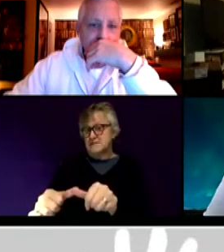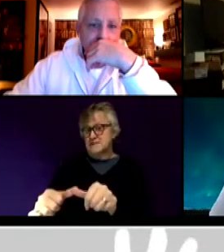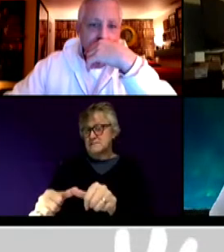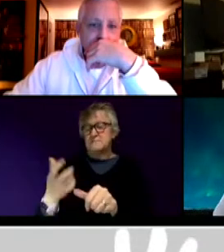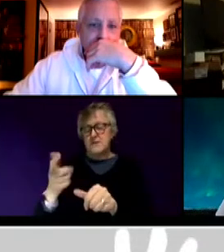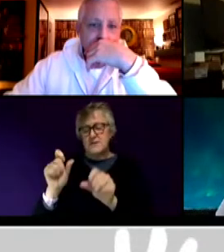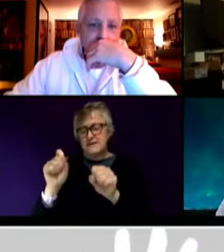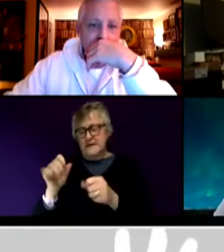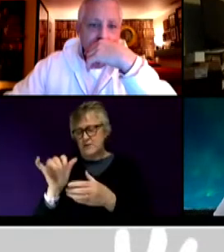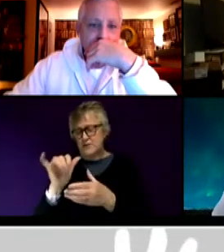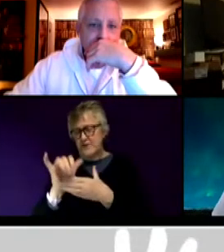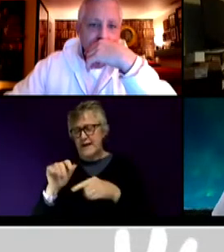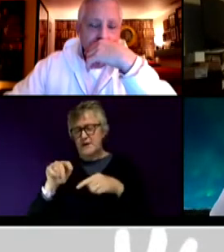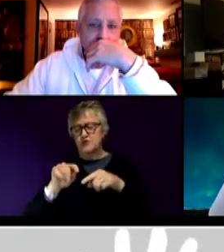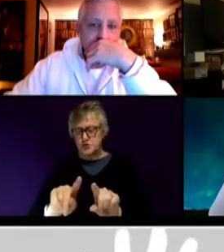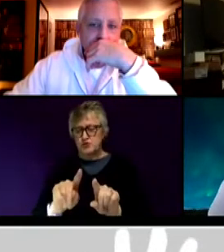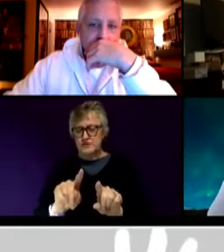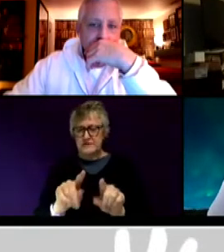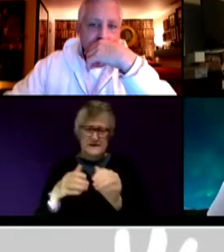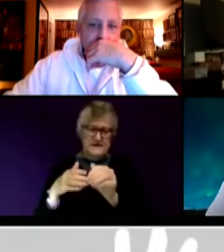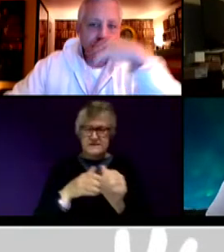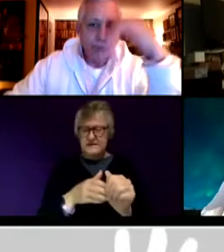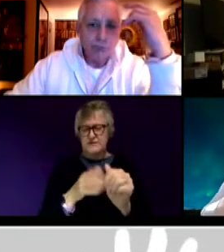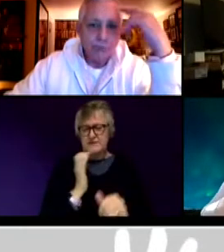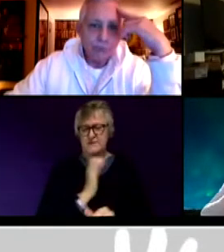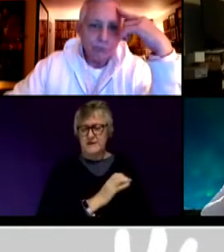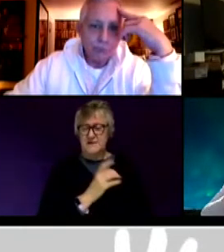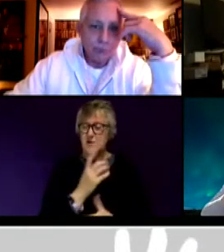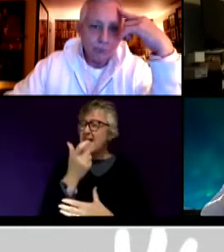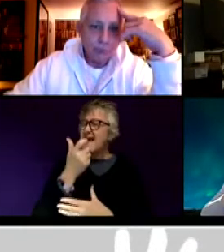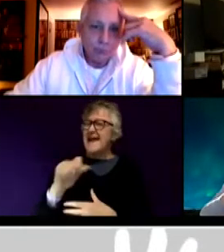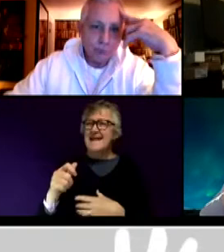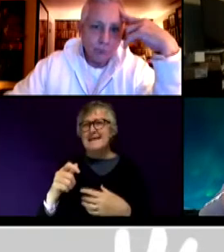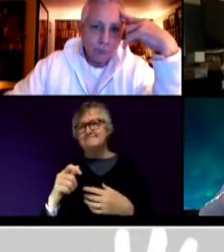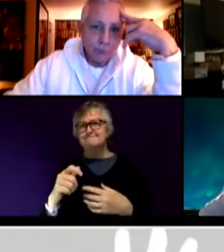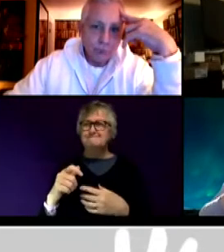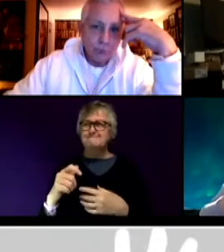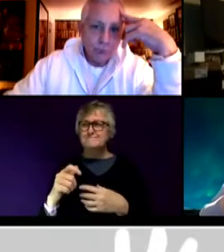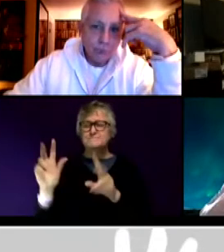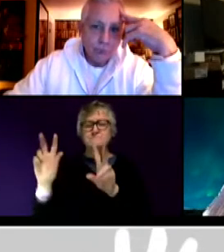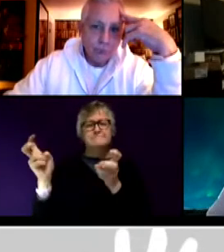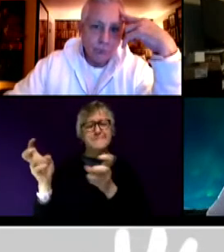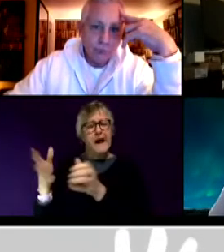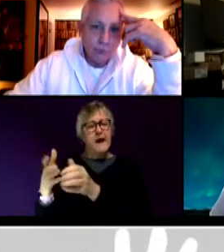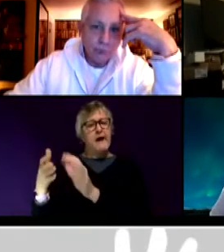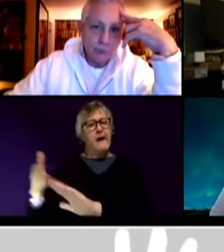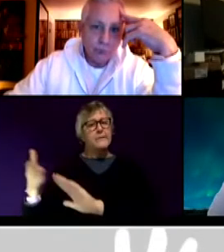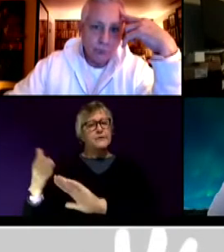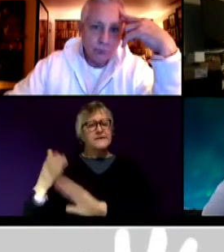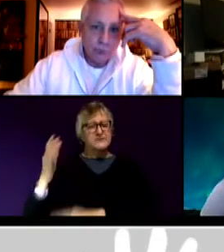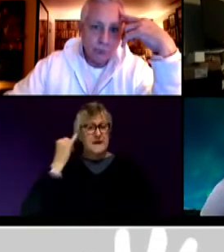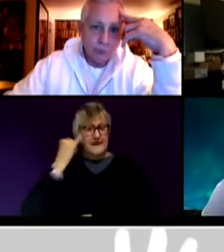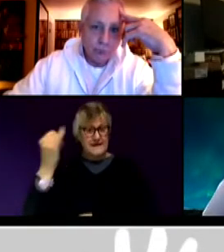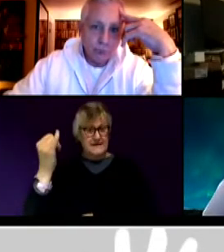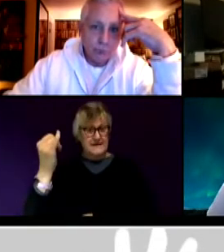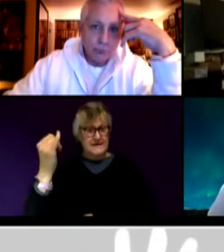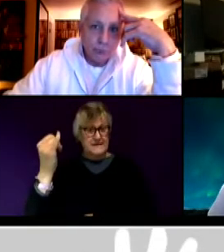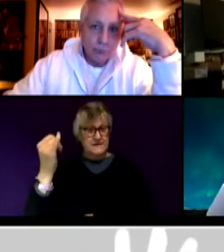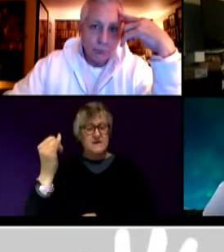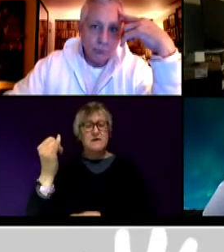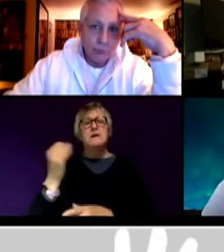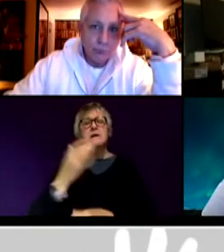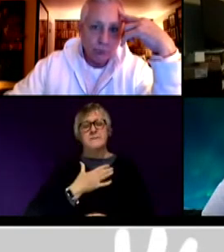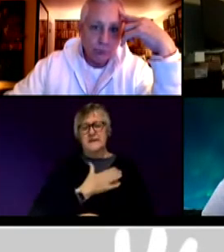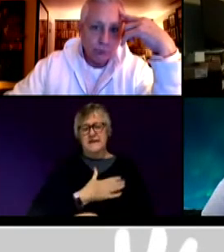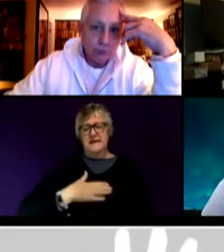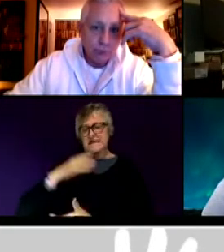So maybe any kind of operational ideas should go into chat, and then we can write them down and go over them at the